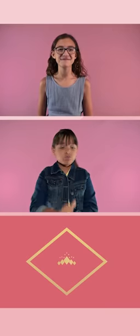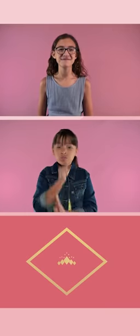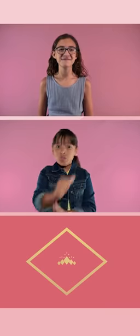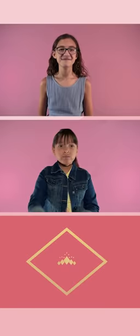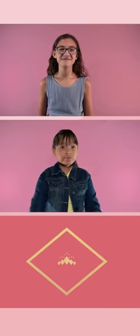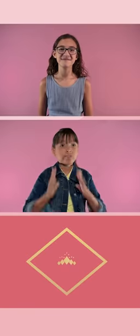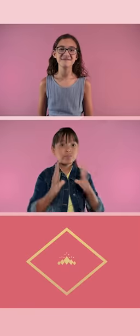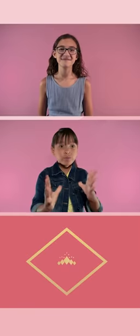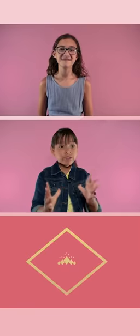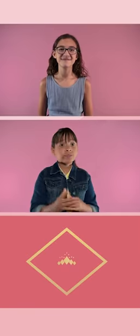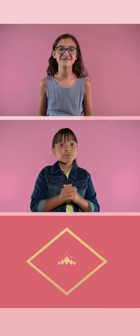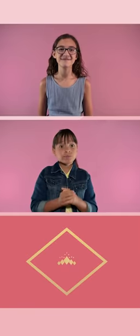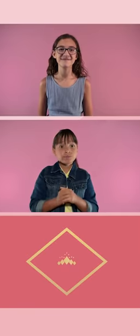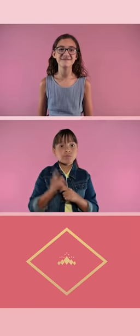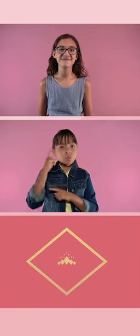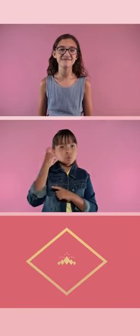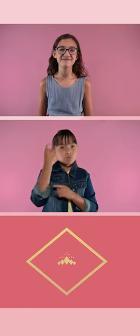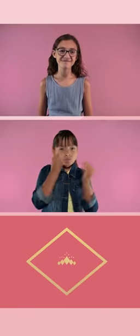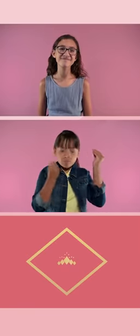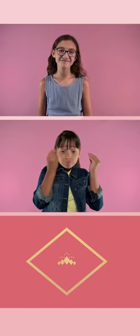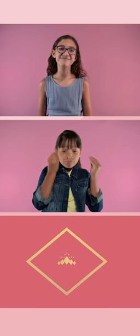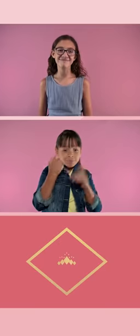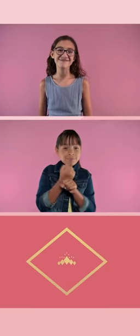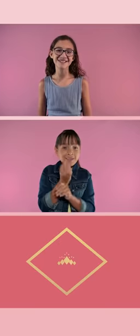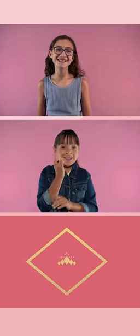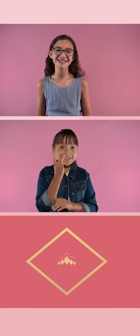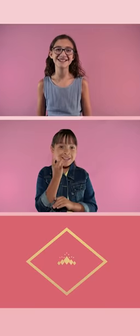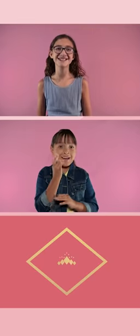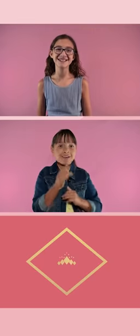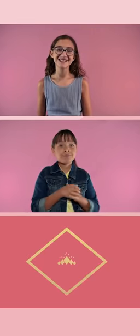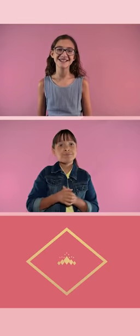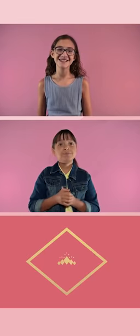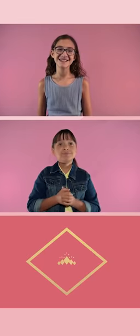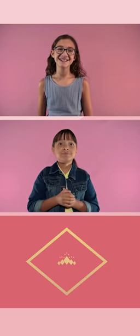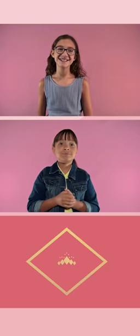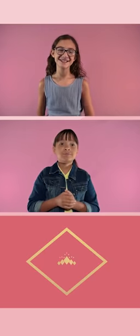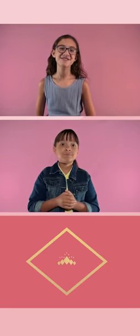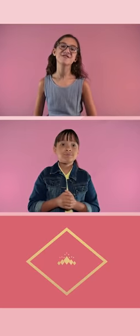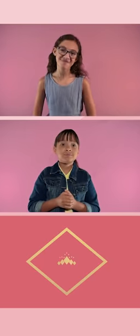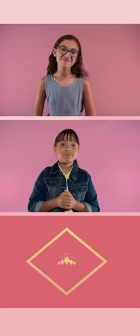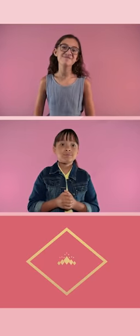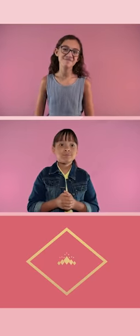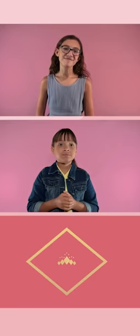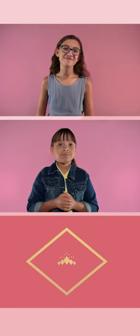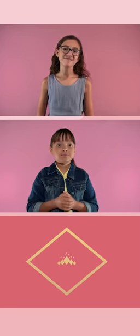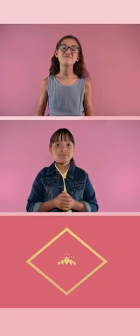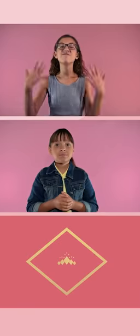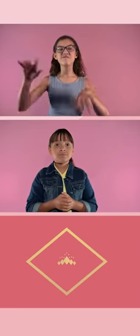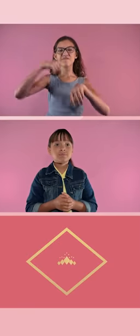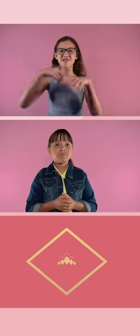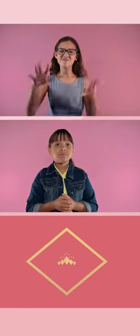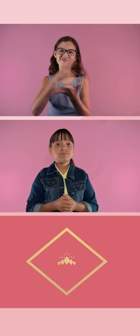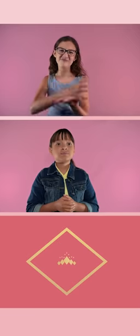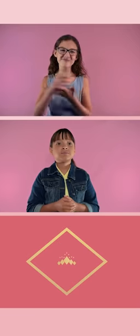make your dreams come true? If not, that's okay. Take a minute to think about it. And then, make a snack! Well,